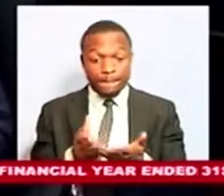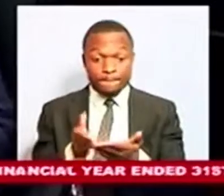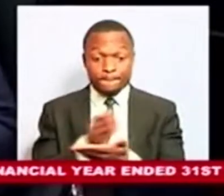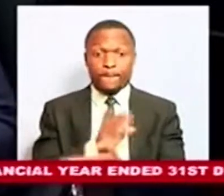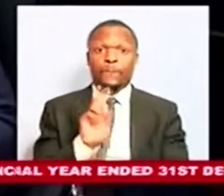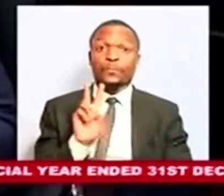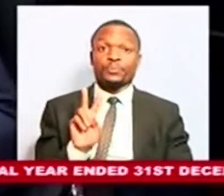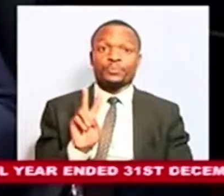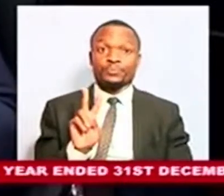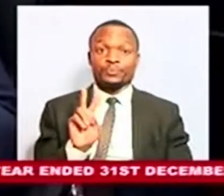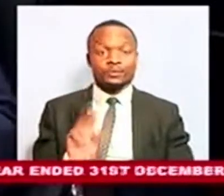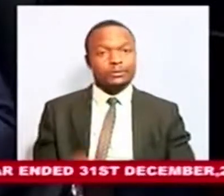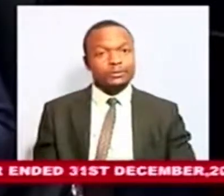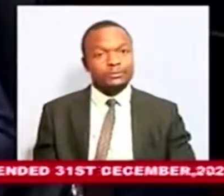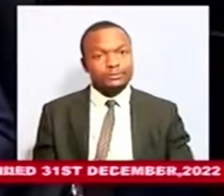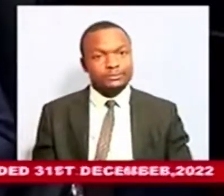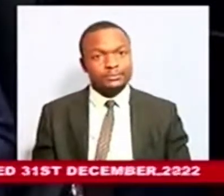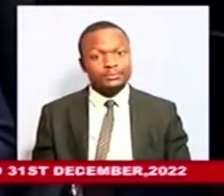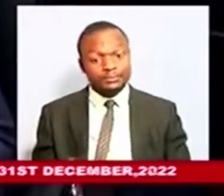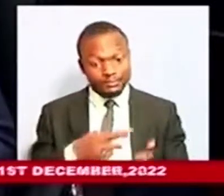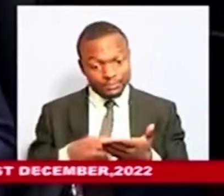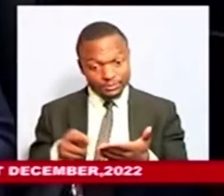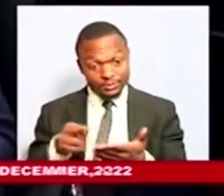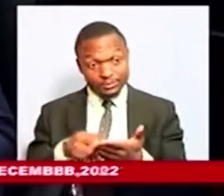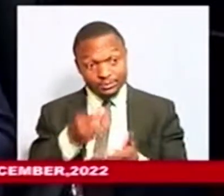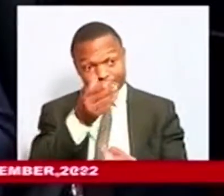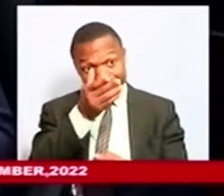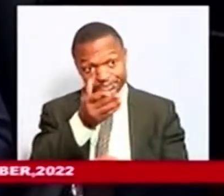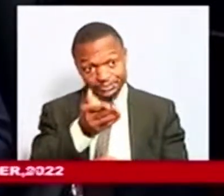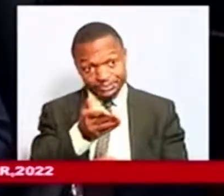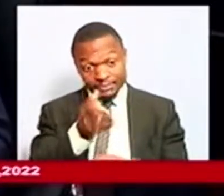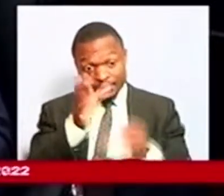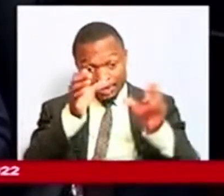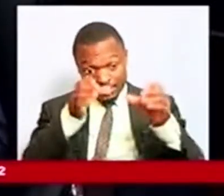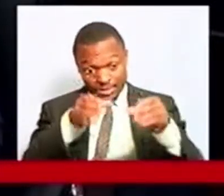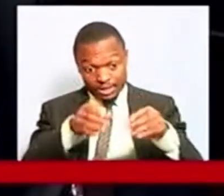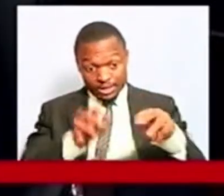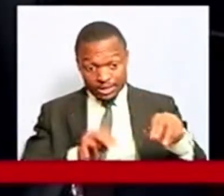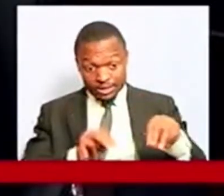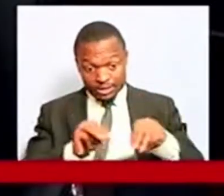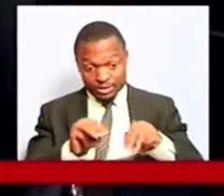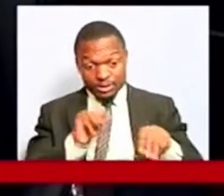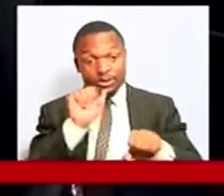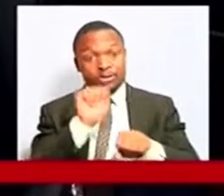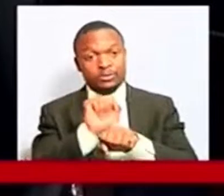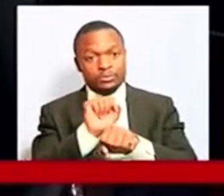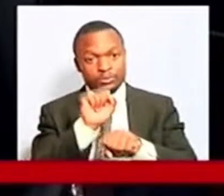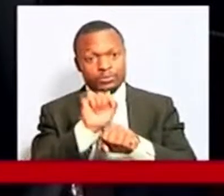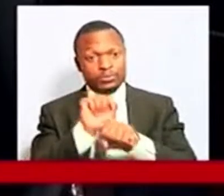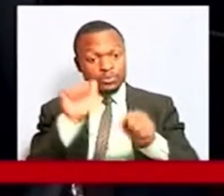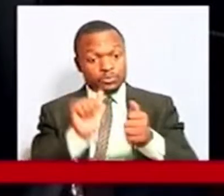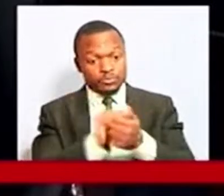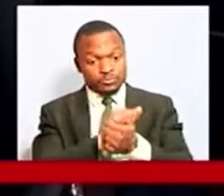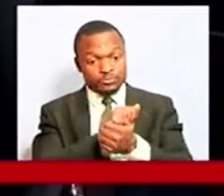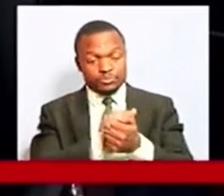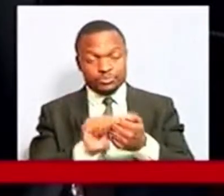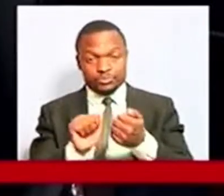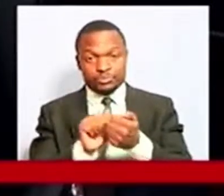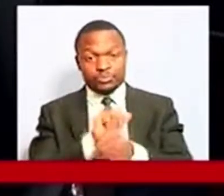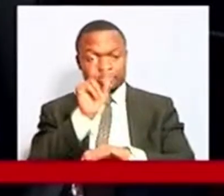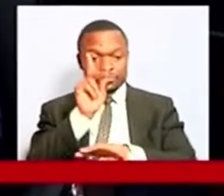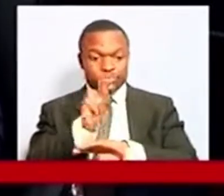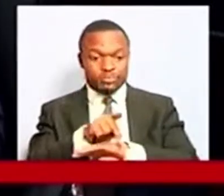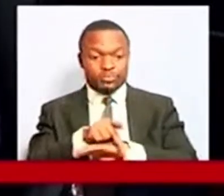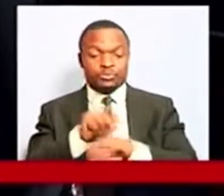2. I can read. The council managed to work on the defects as the project was